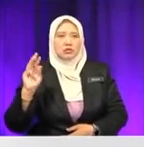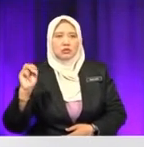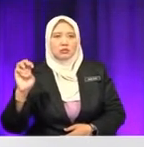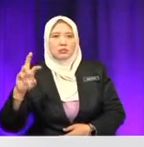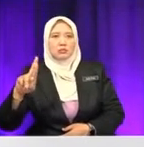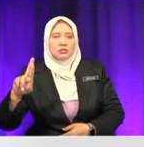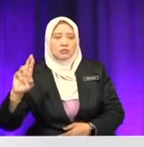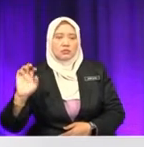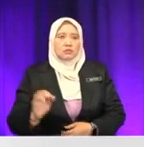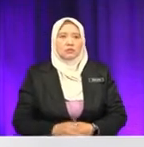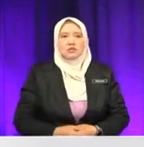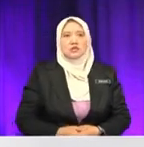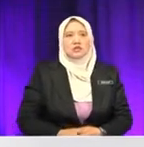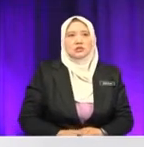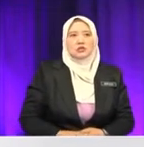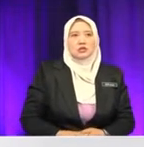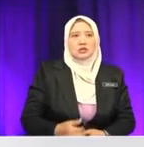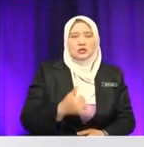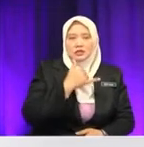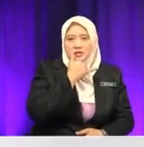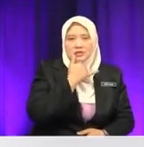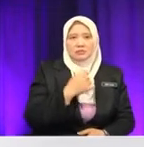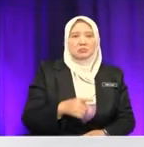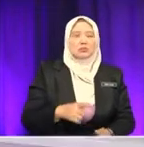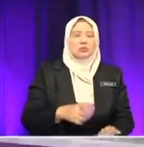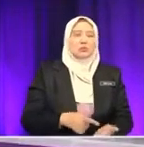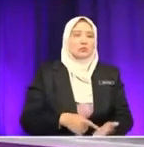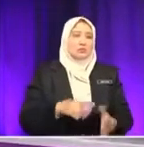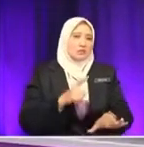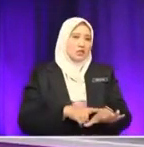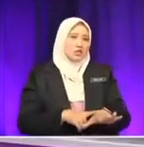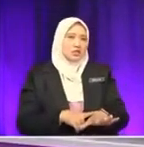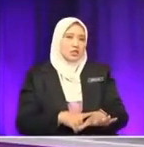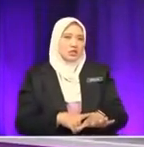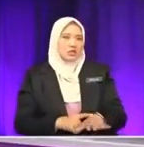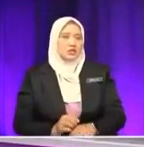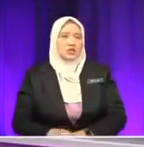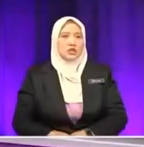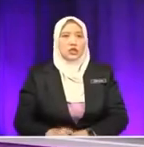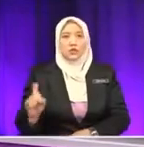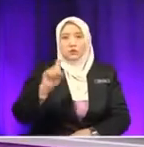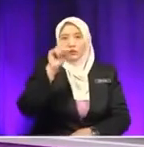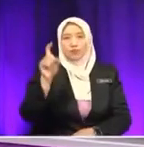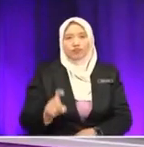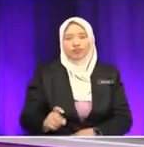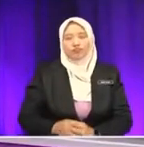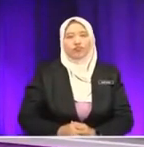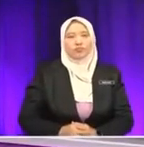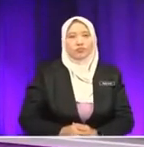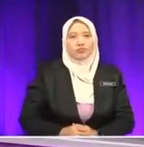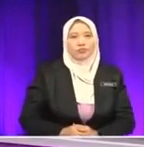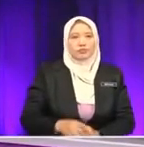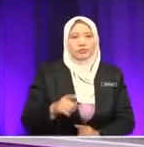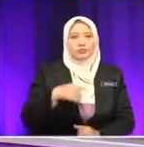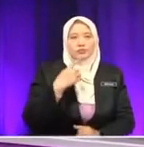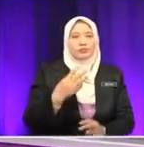your own ideas. Good job, Aiman. So now, this is the question. So this is your answer. We have three colors here. So who wants to give it a shot